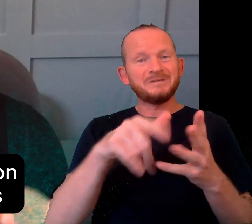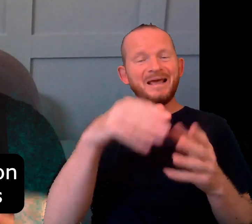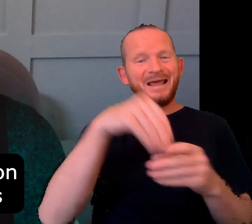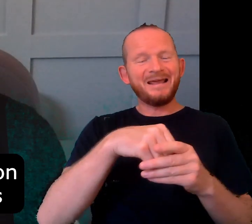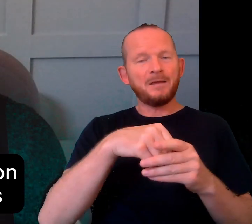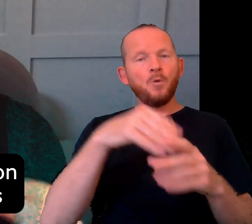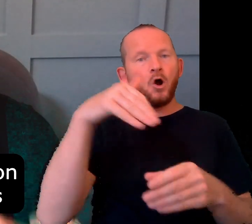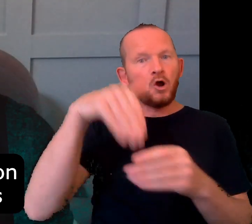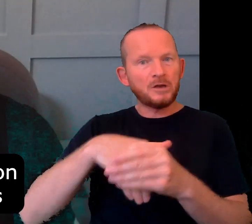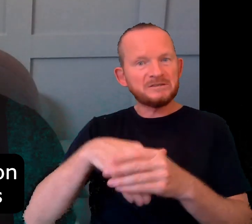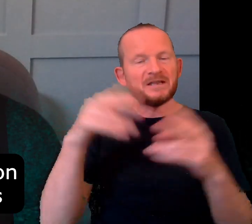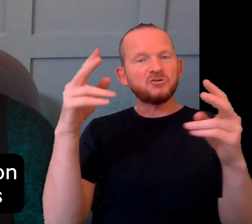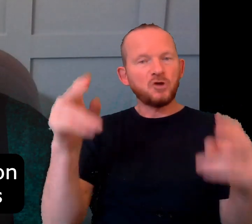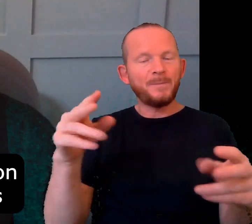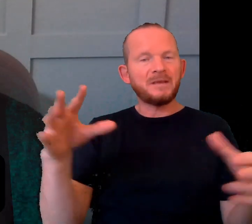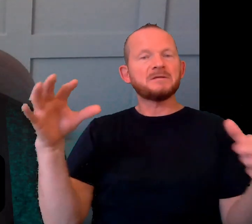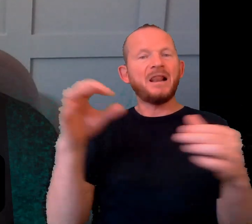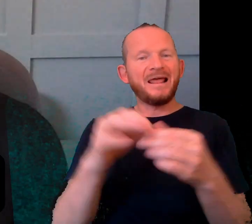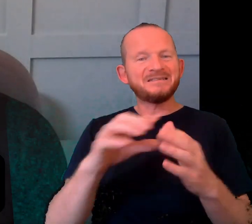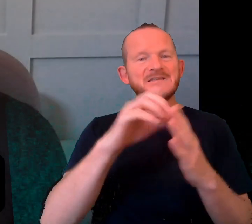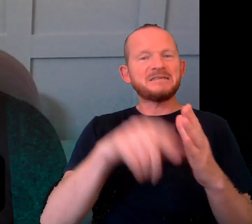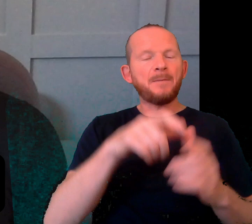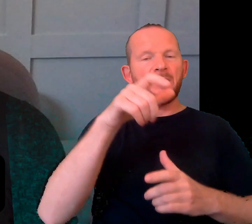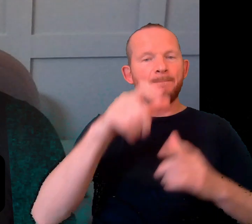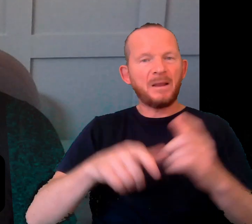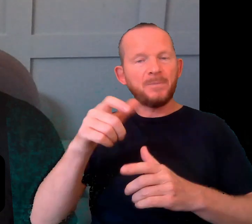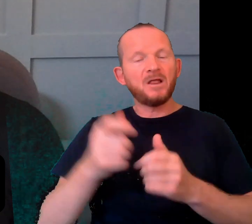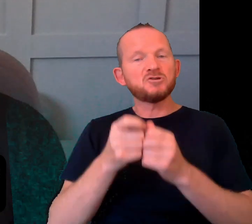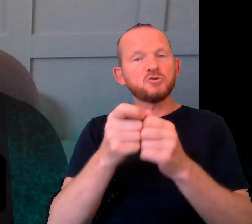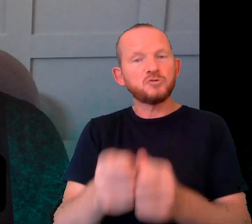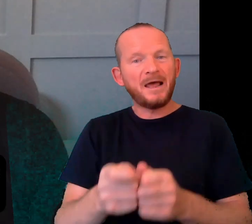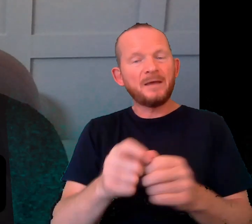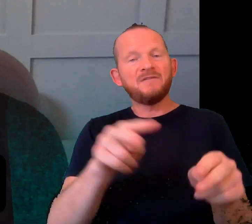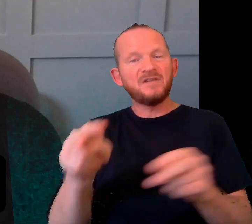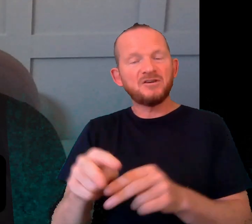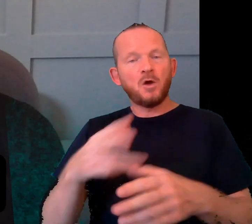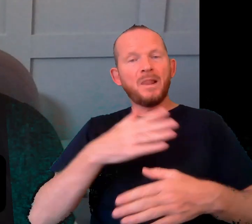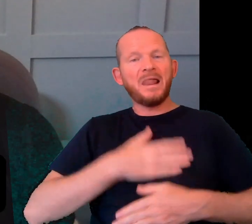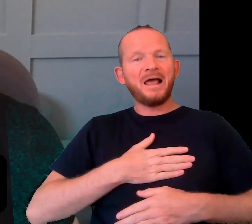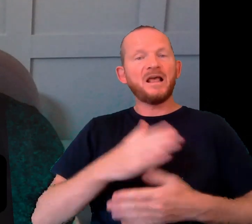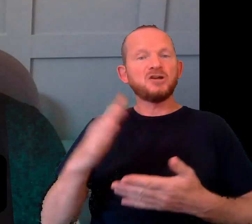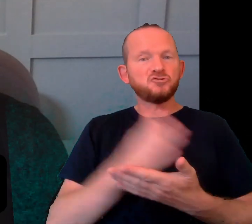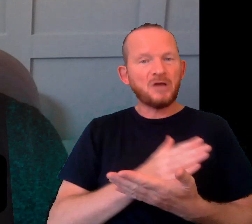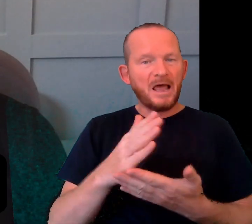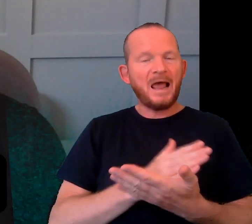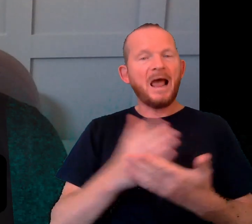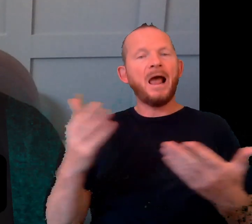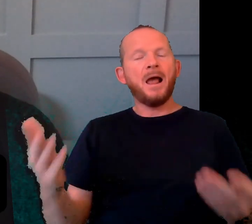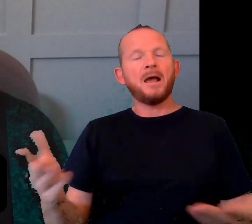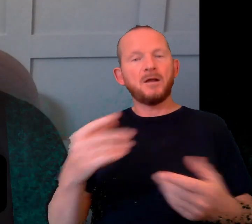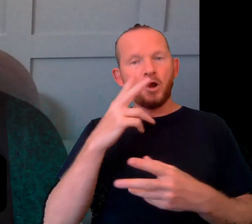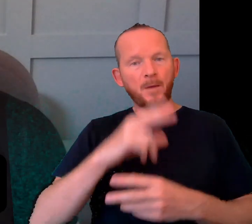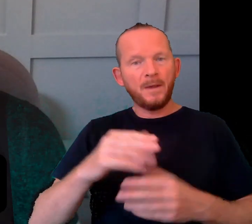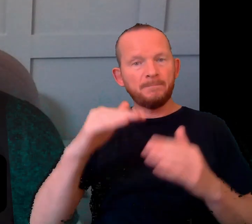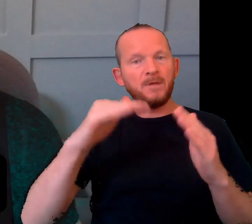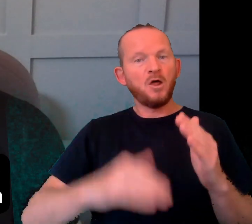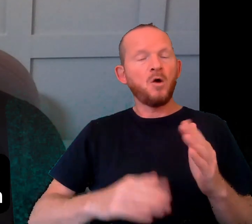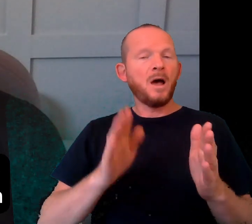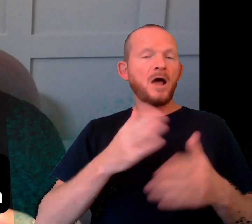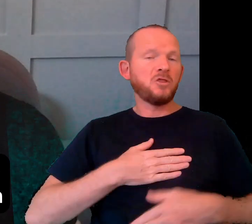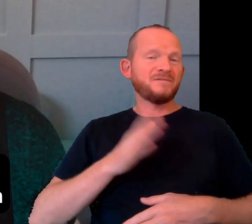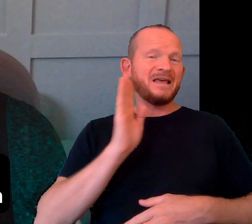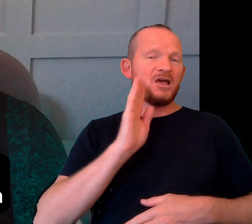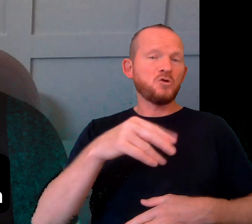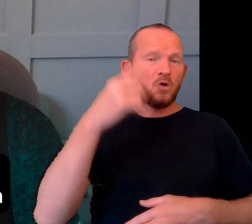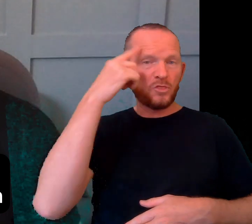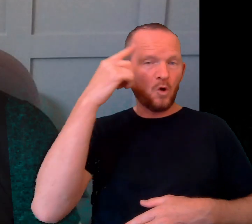Inc. for more content on topics and issues relating to disabled people. Subscribe to this video, like, share and comment below. I'd